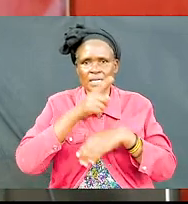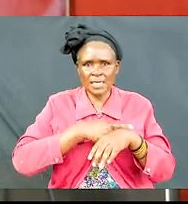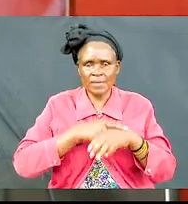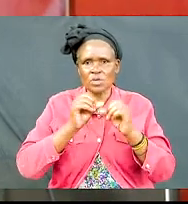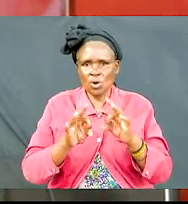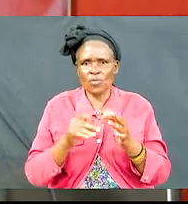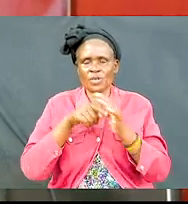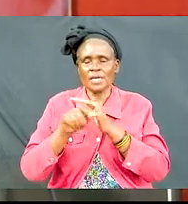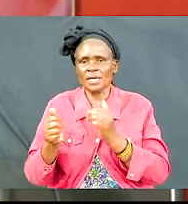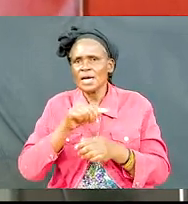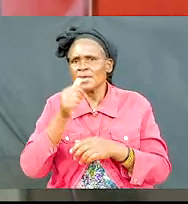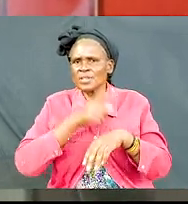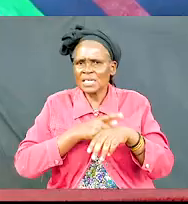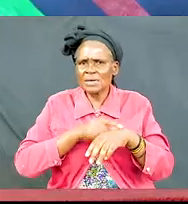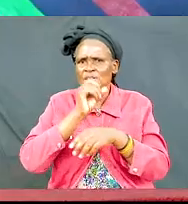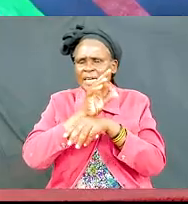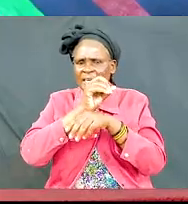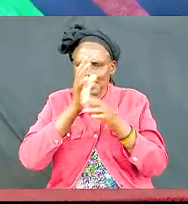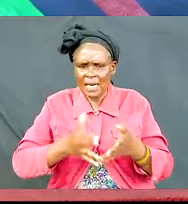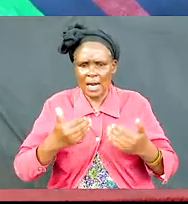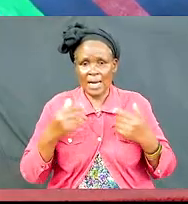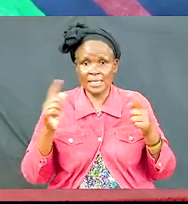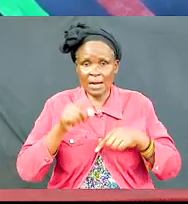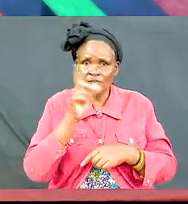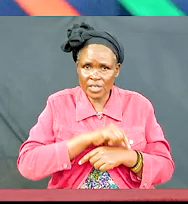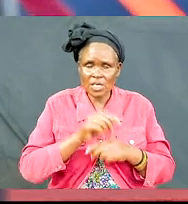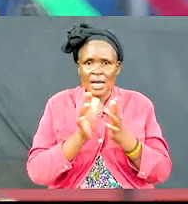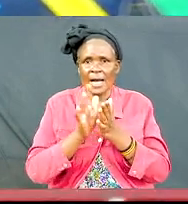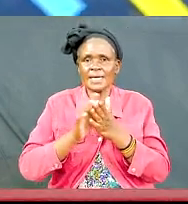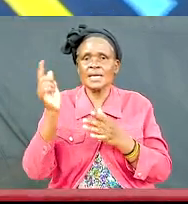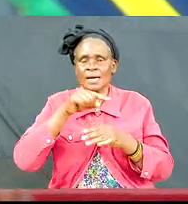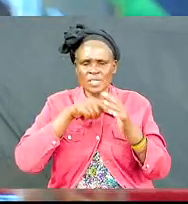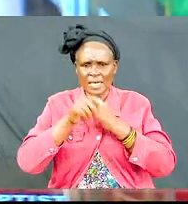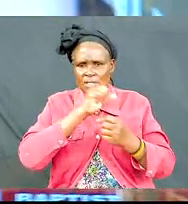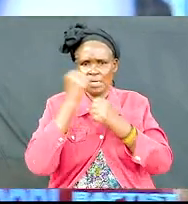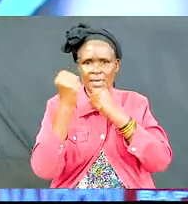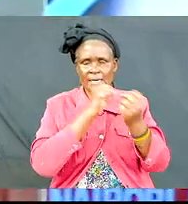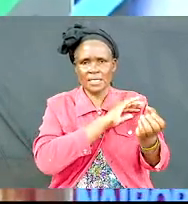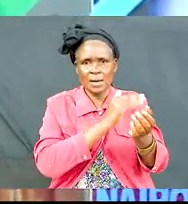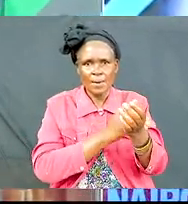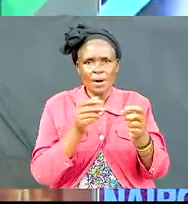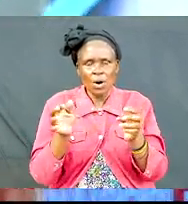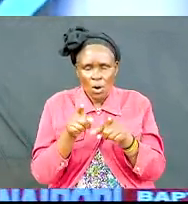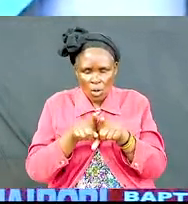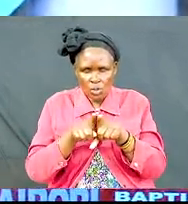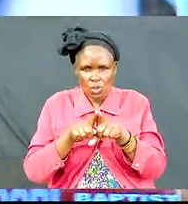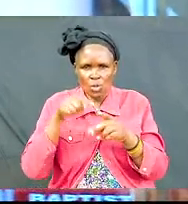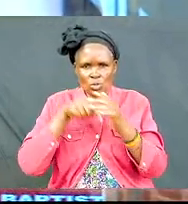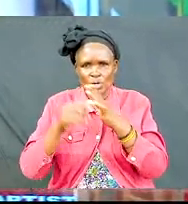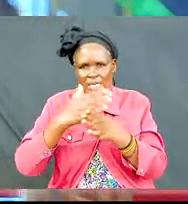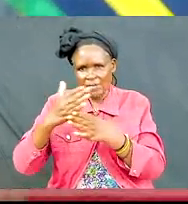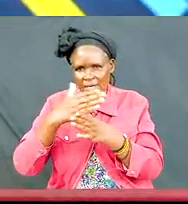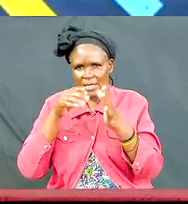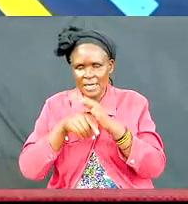difficulty. Even the counselor has come, and he comes in his great power also to intervene in the